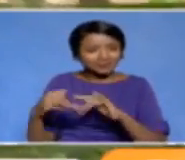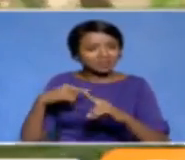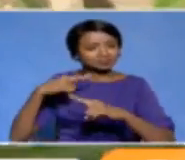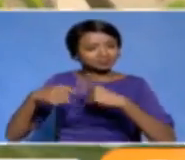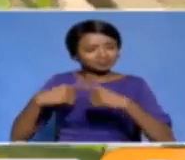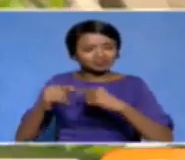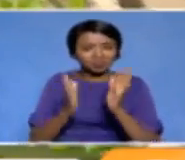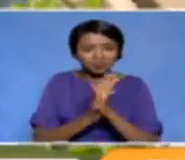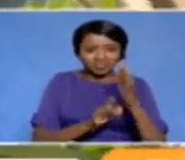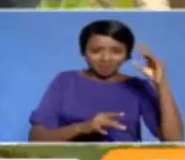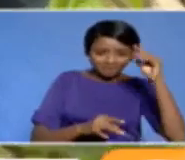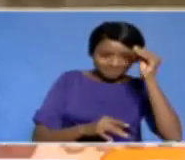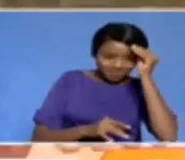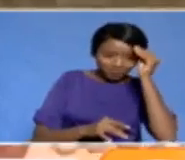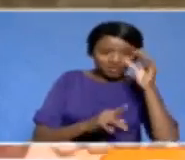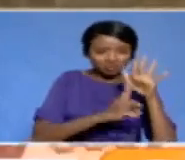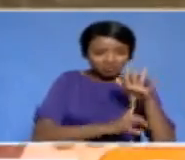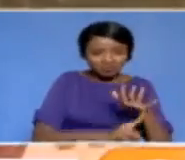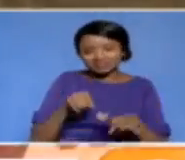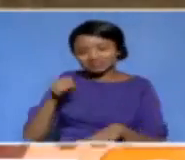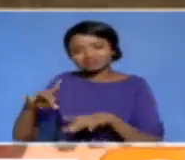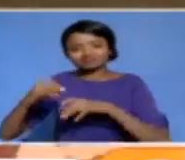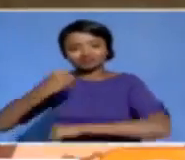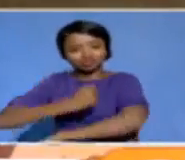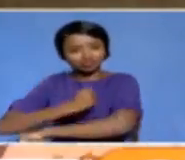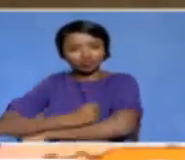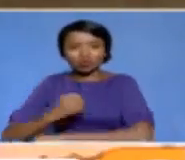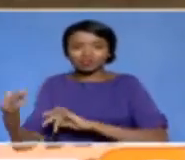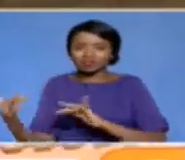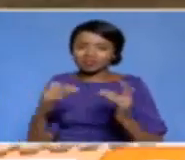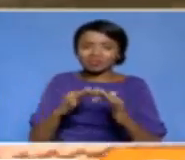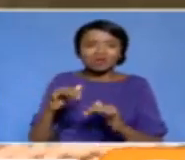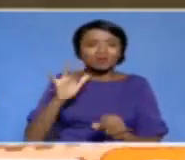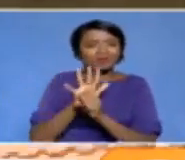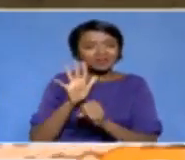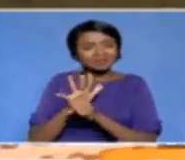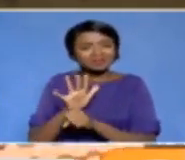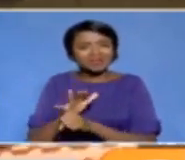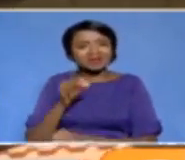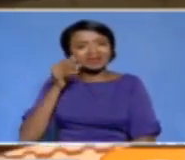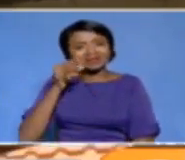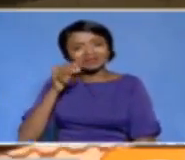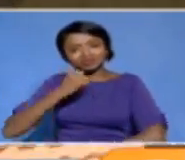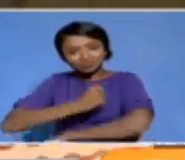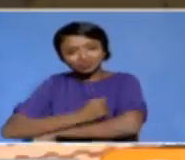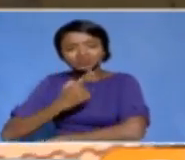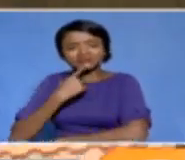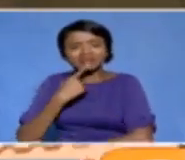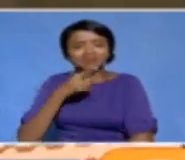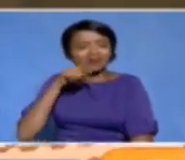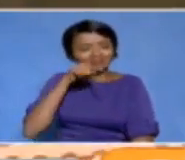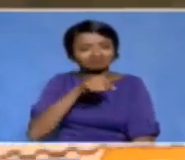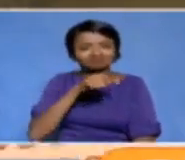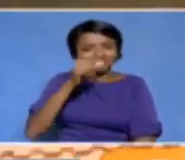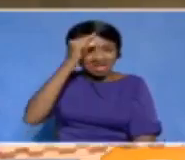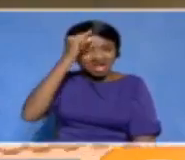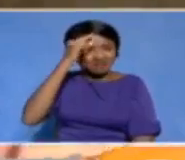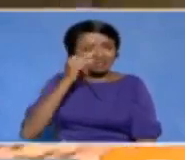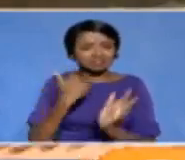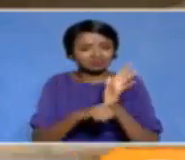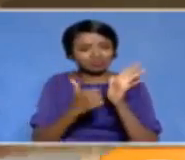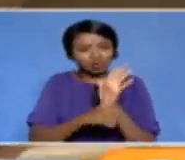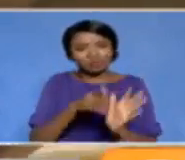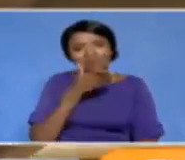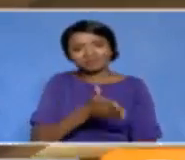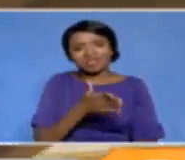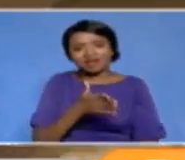school and the Minister of Education have been simmering for months now, with many old boys accusing the government of seeking to take over control of the school that has